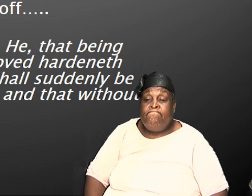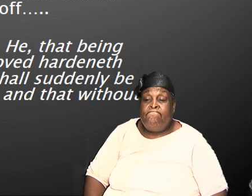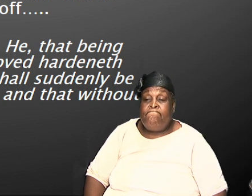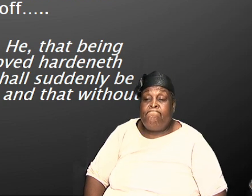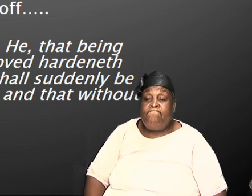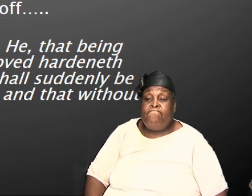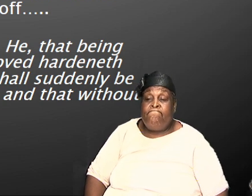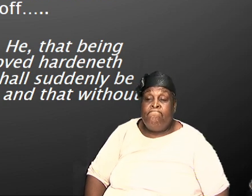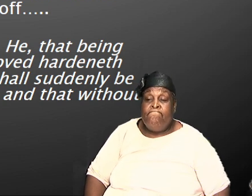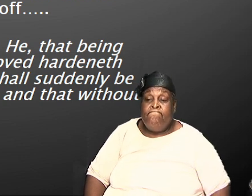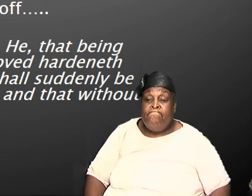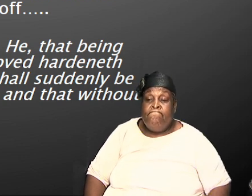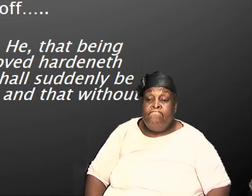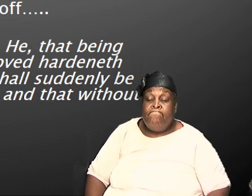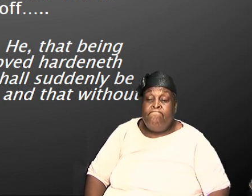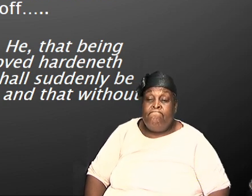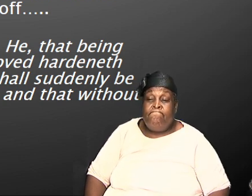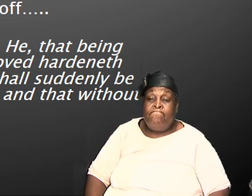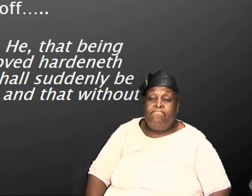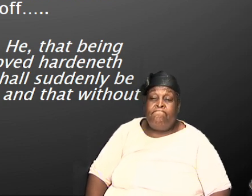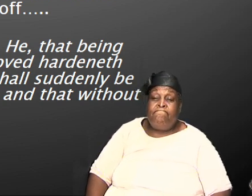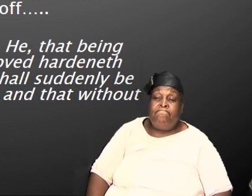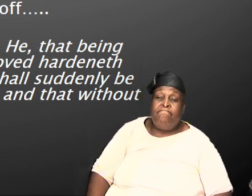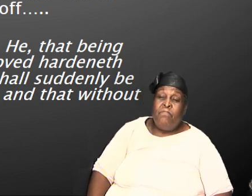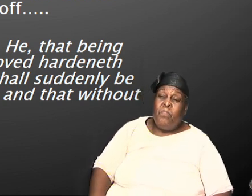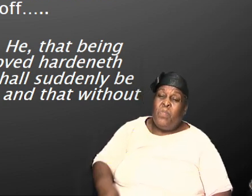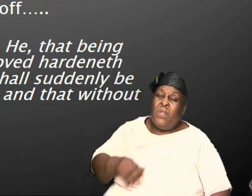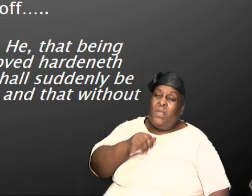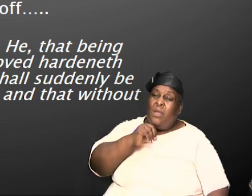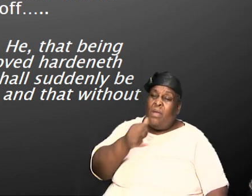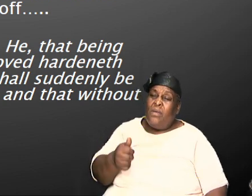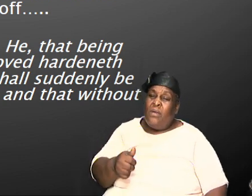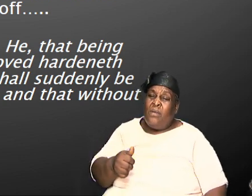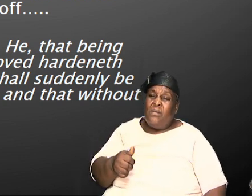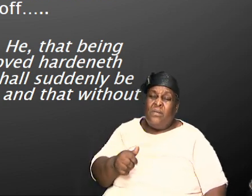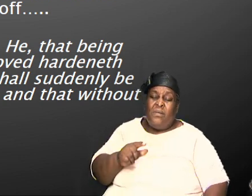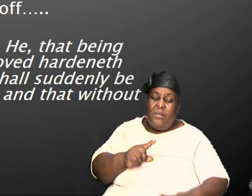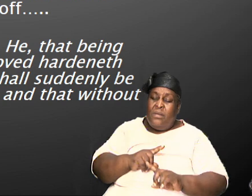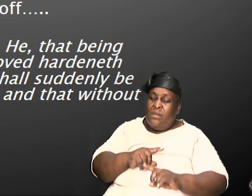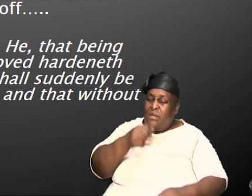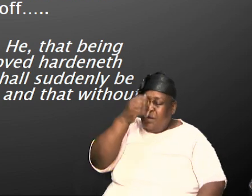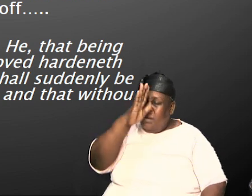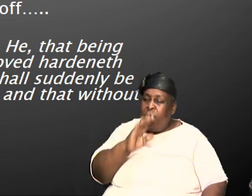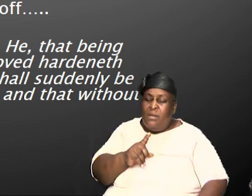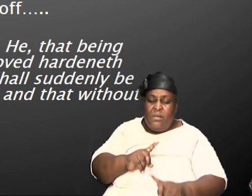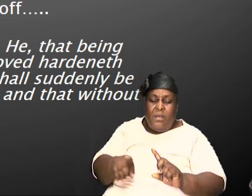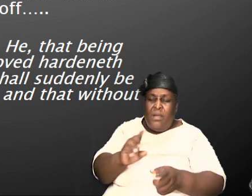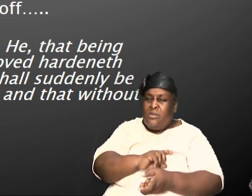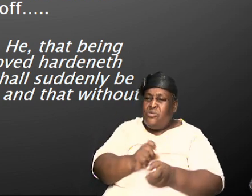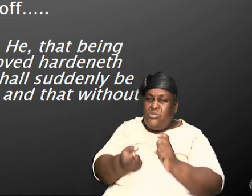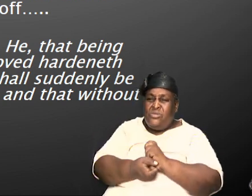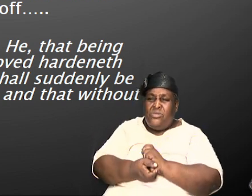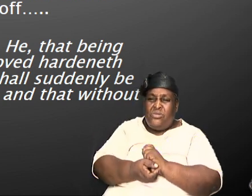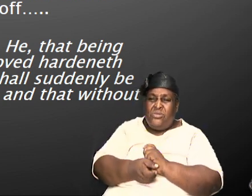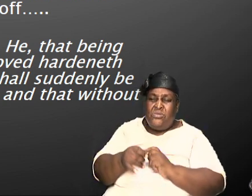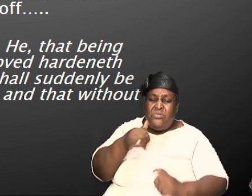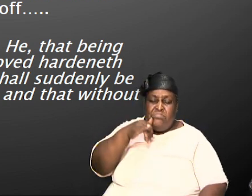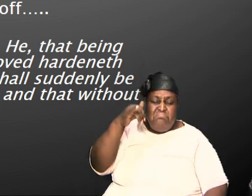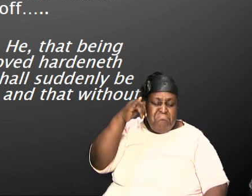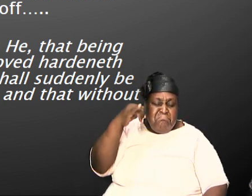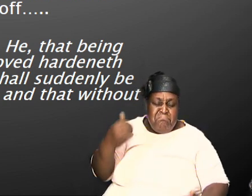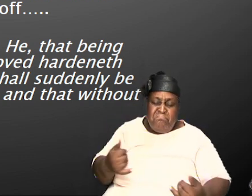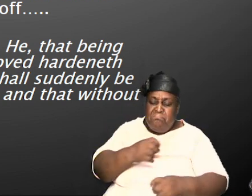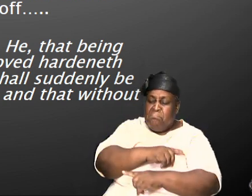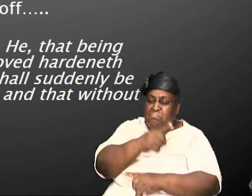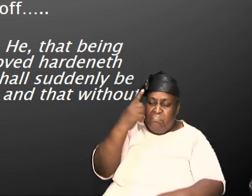So this is what I was saying. So God is immutable, and he does not eat the same yesterday, today, and